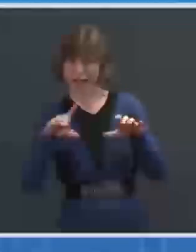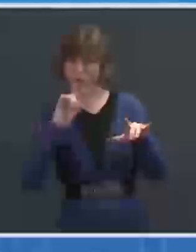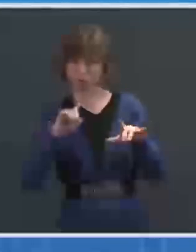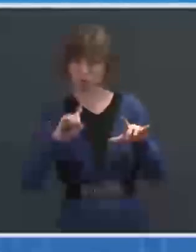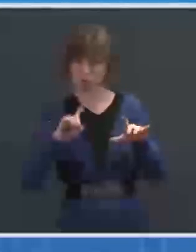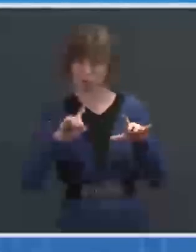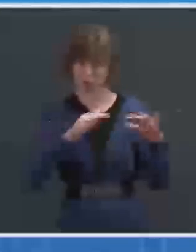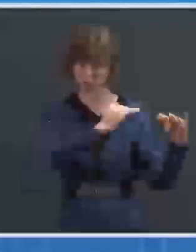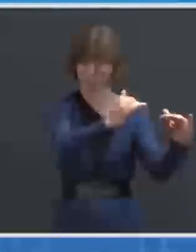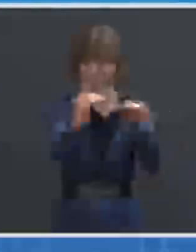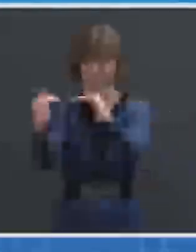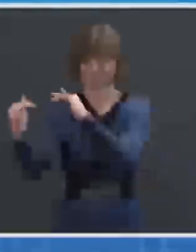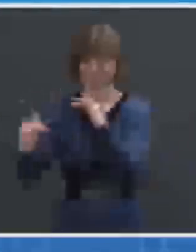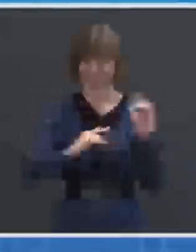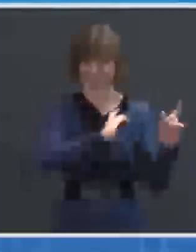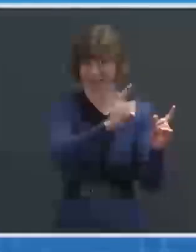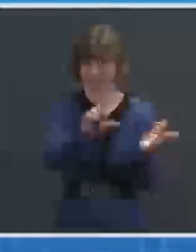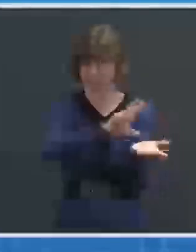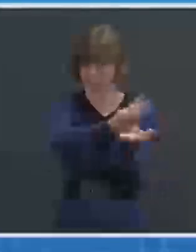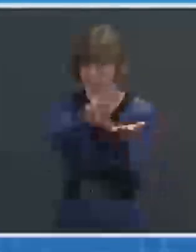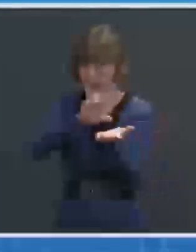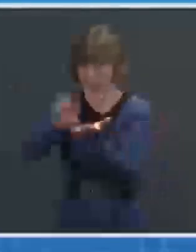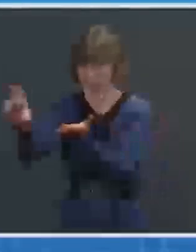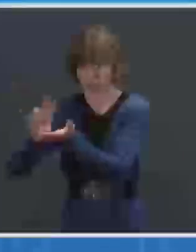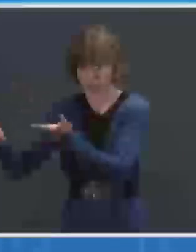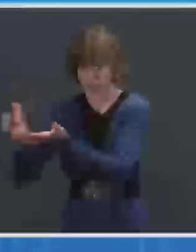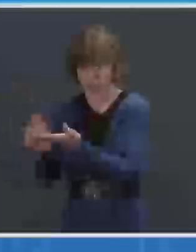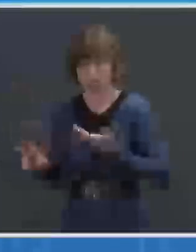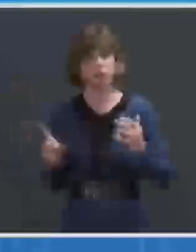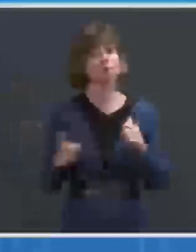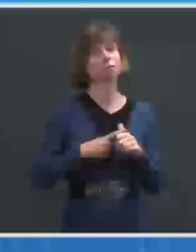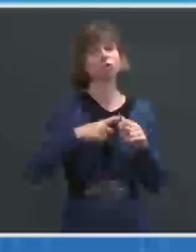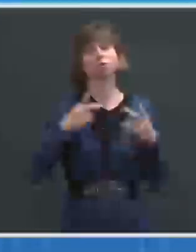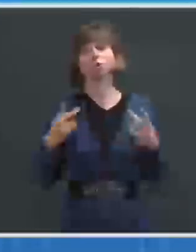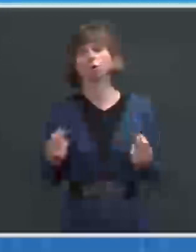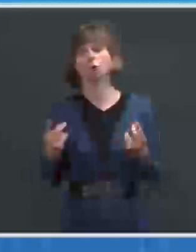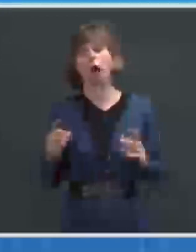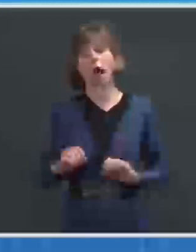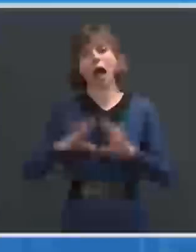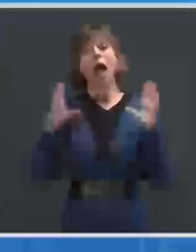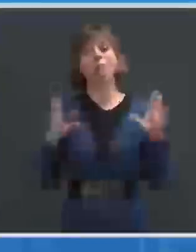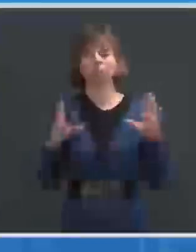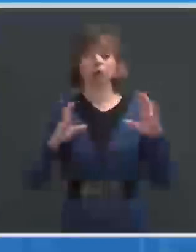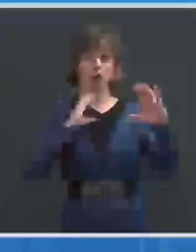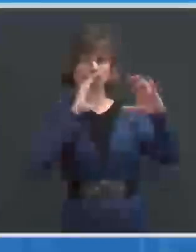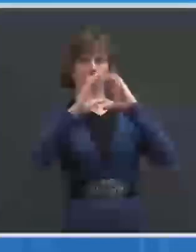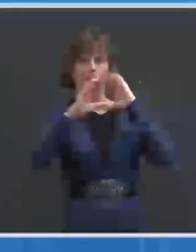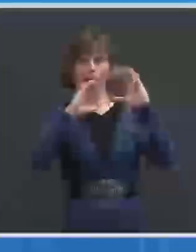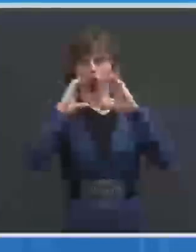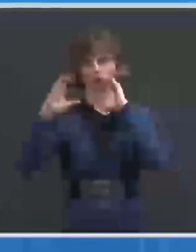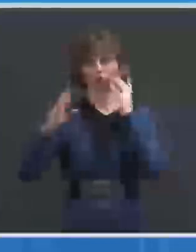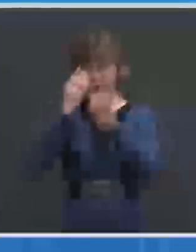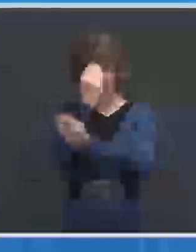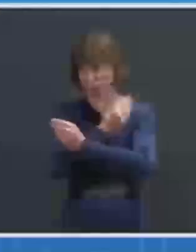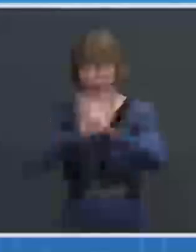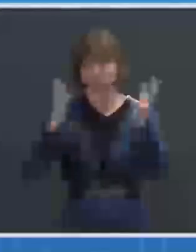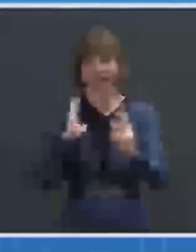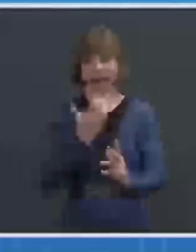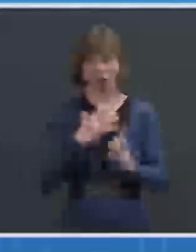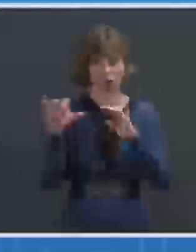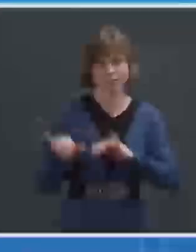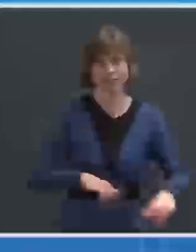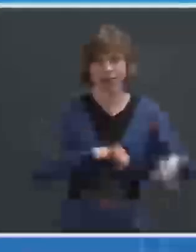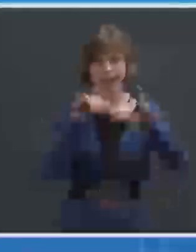distributed evenly. And first actions would include, obviously, the communication of our standards and our insistence that people adhere to